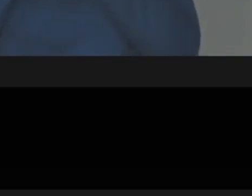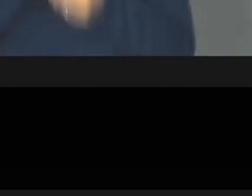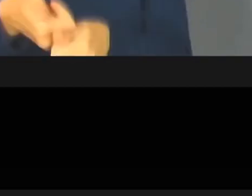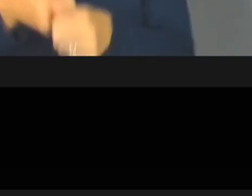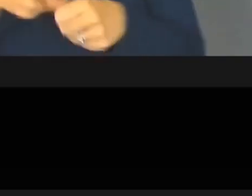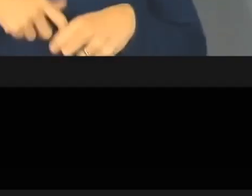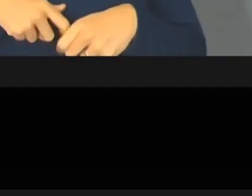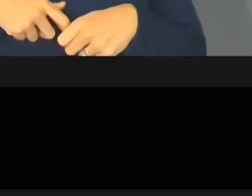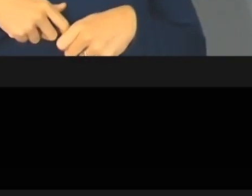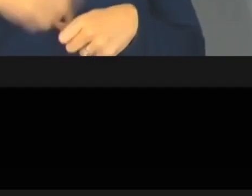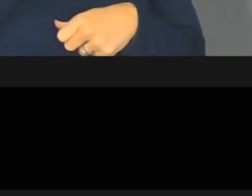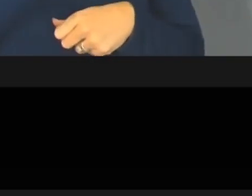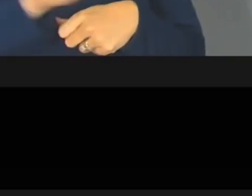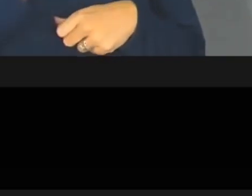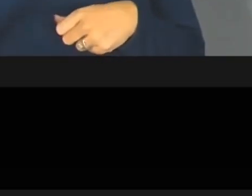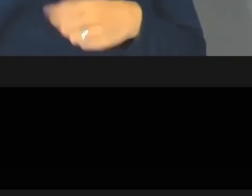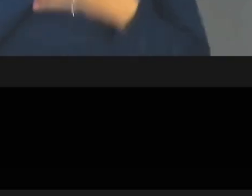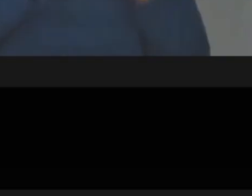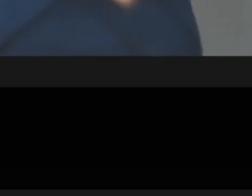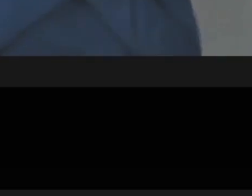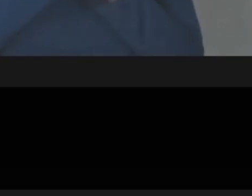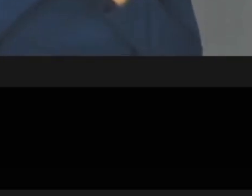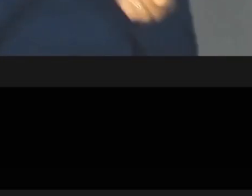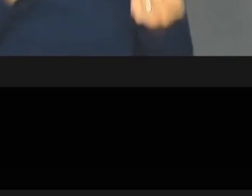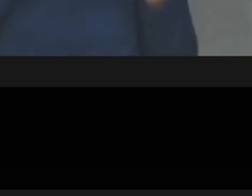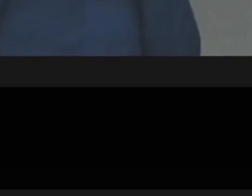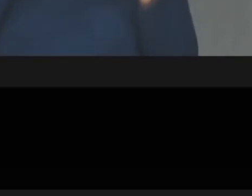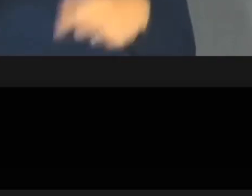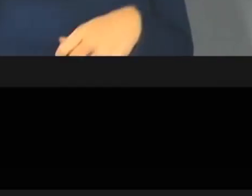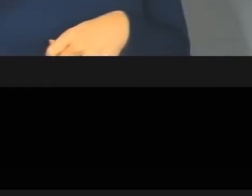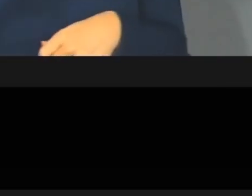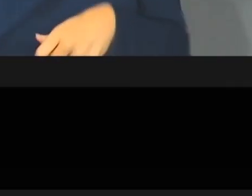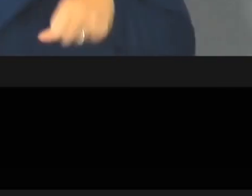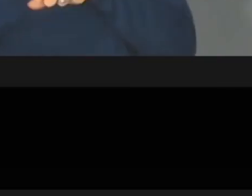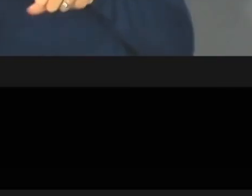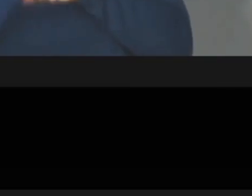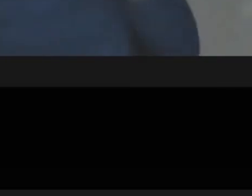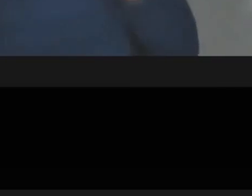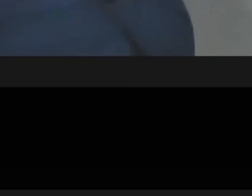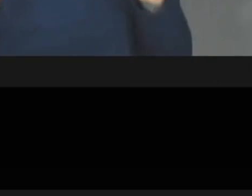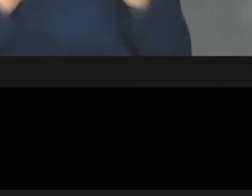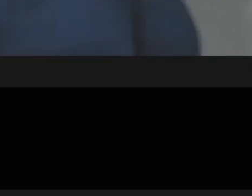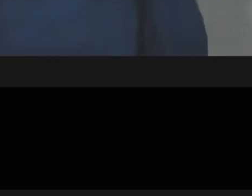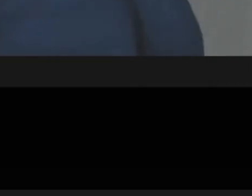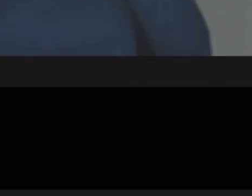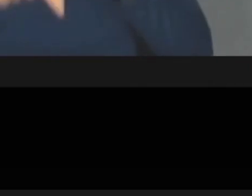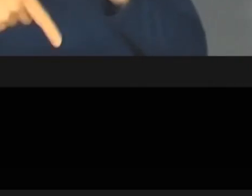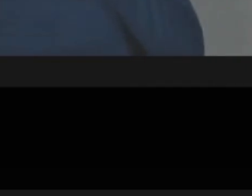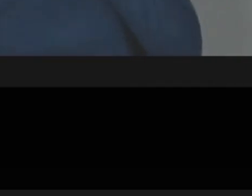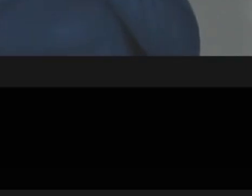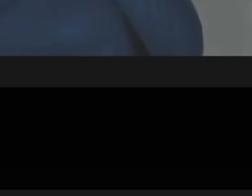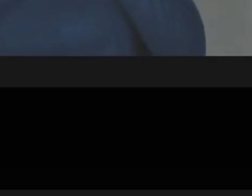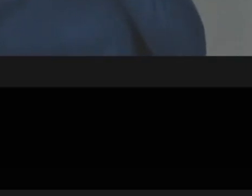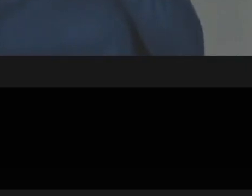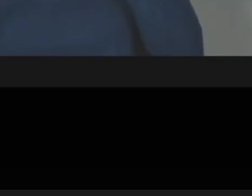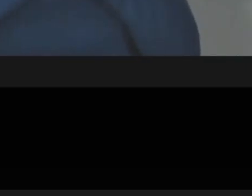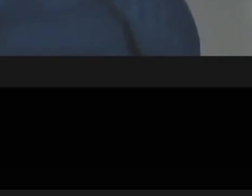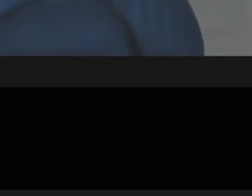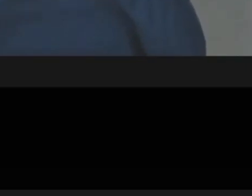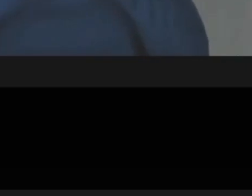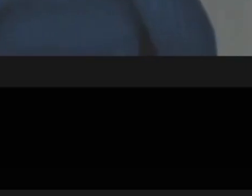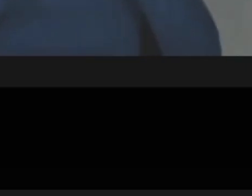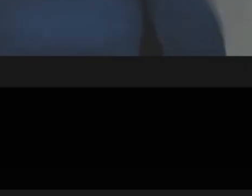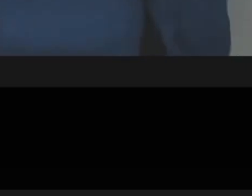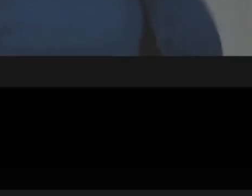And roughly 200 hours are spent by the staff doing certifications, renewals, training, et cetera,